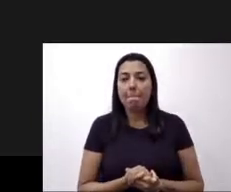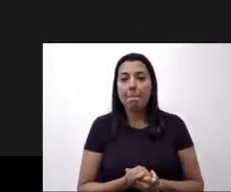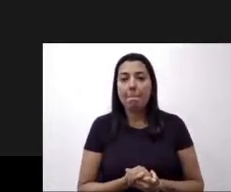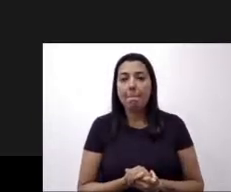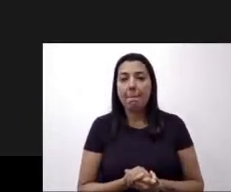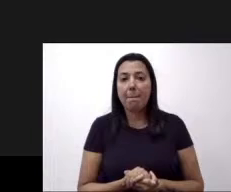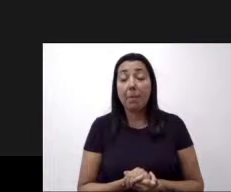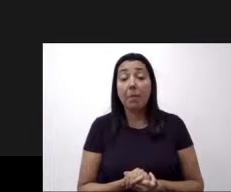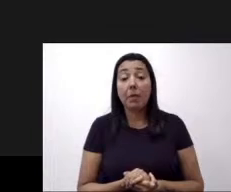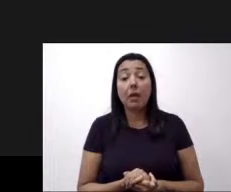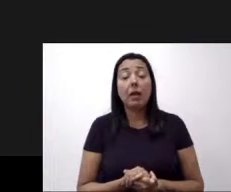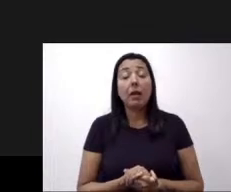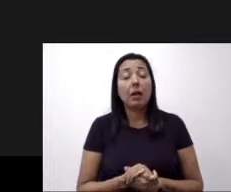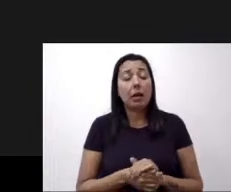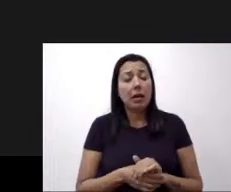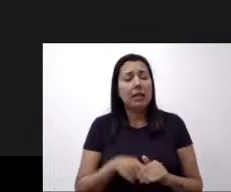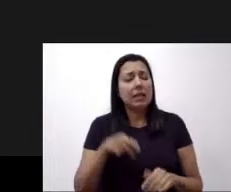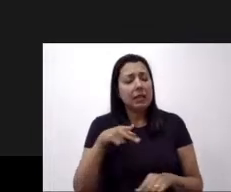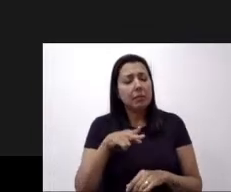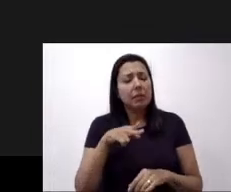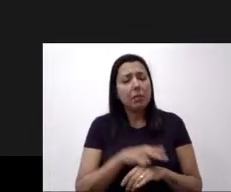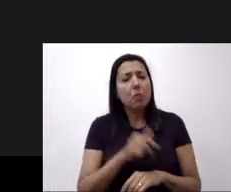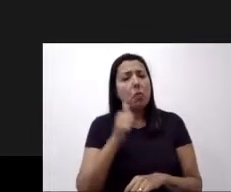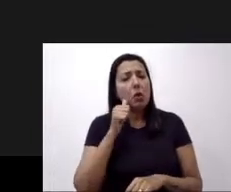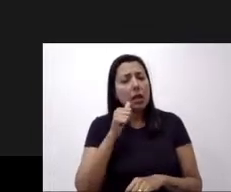political science.